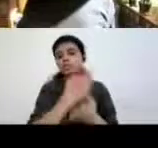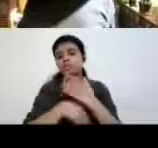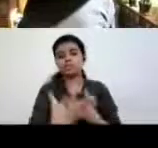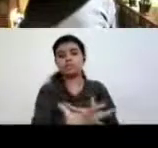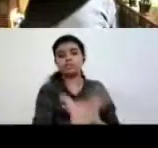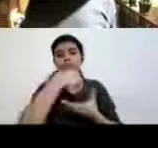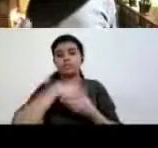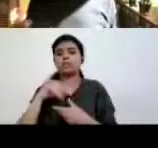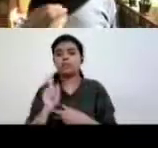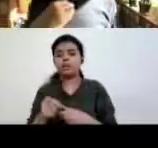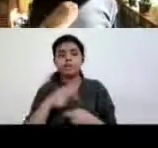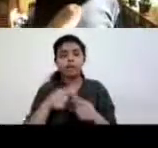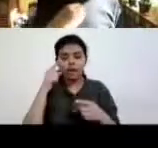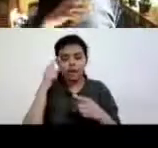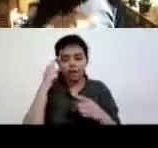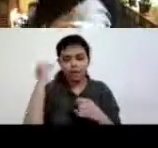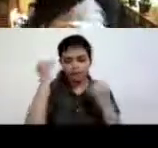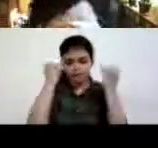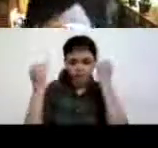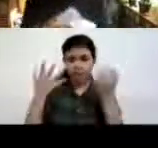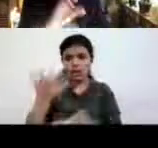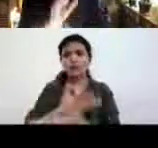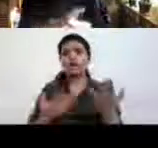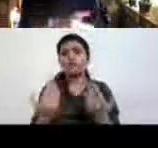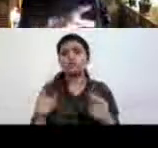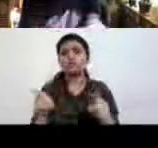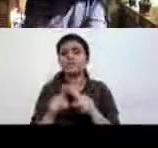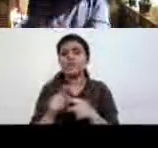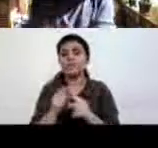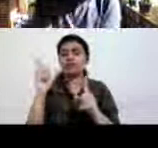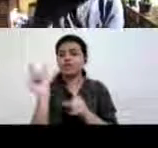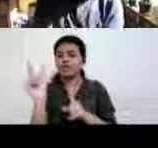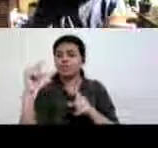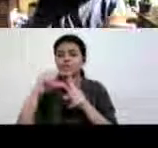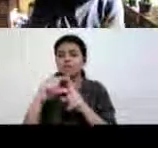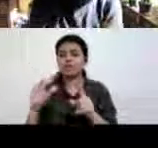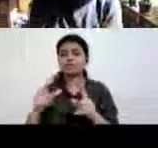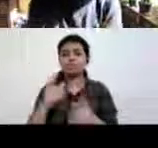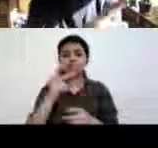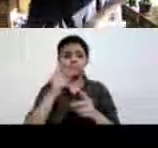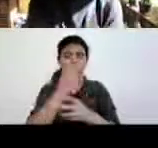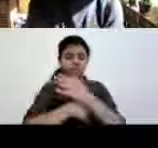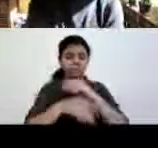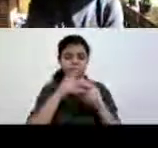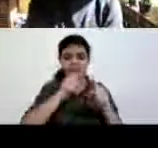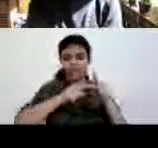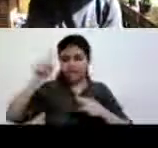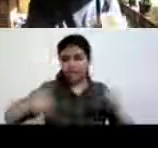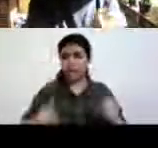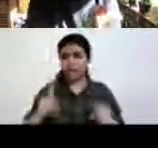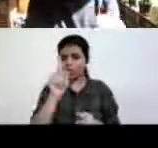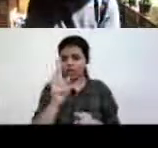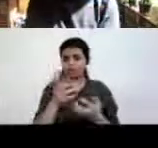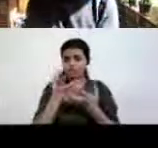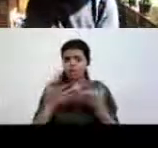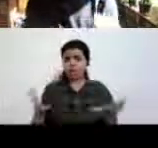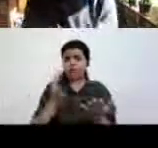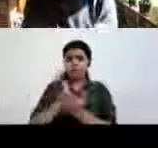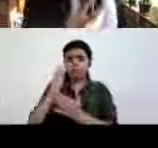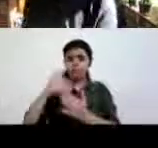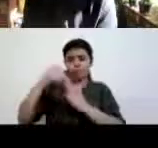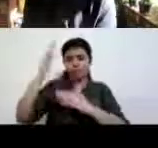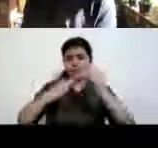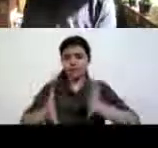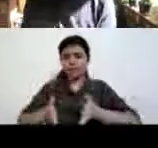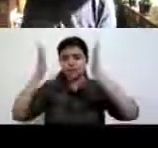So, and therefore, I am totally convinced that inclusion in design necessarily requires the inclusion